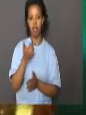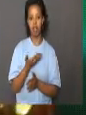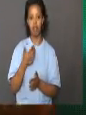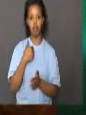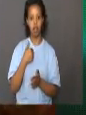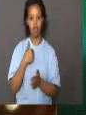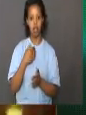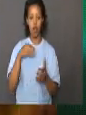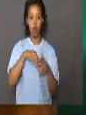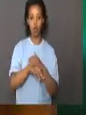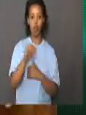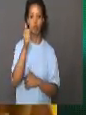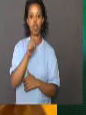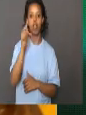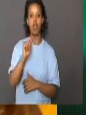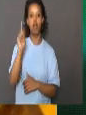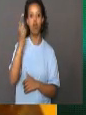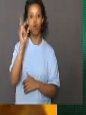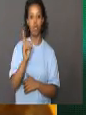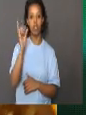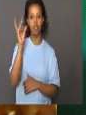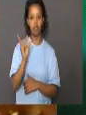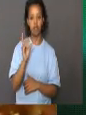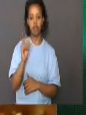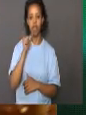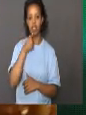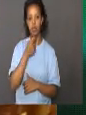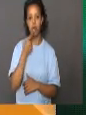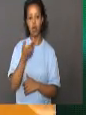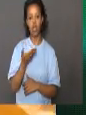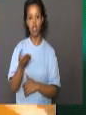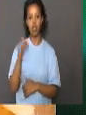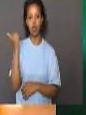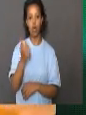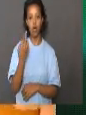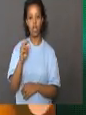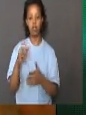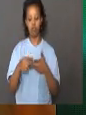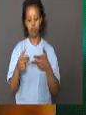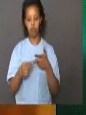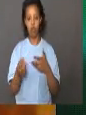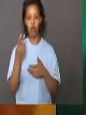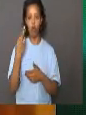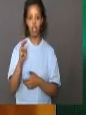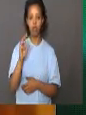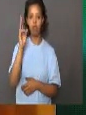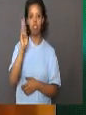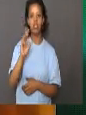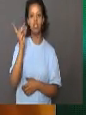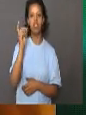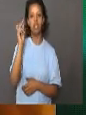to ethanoic acid in beer, wine, or cider.